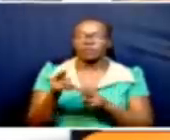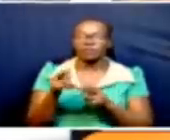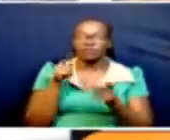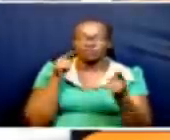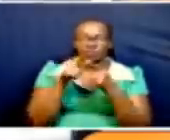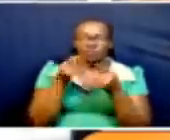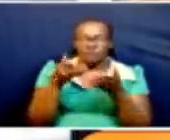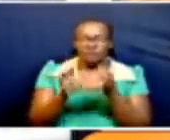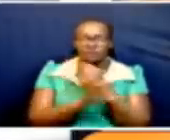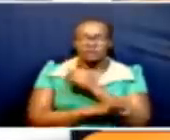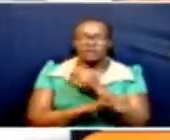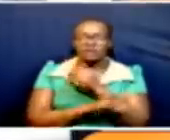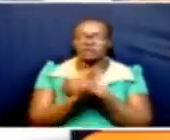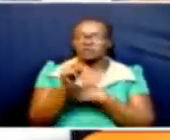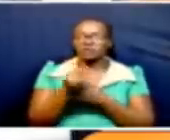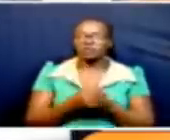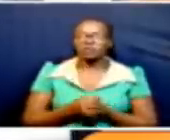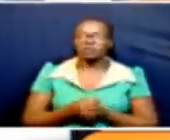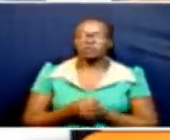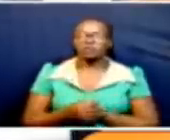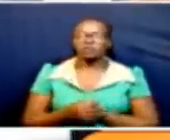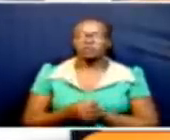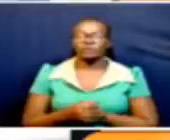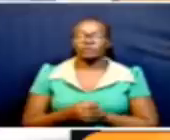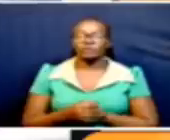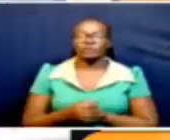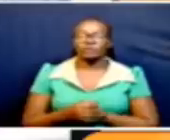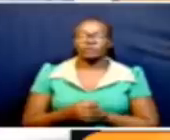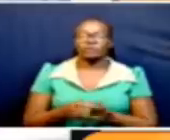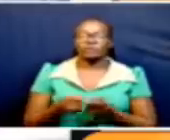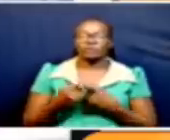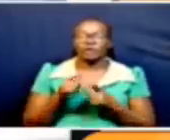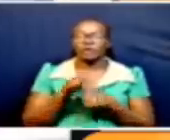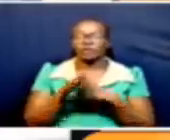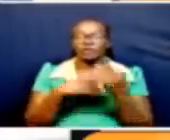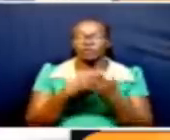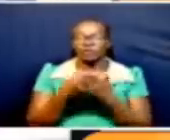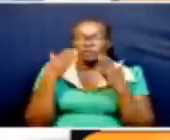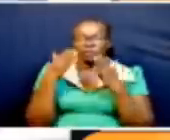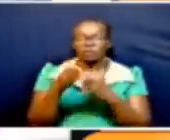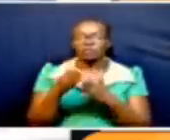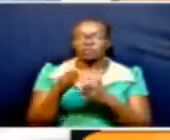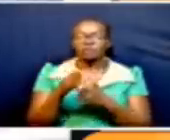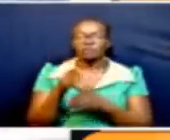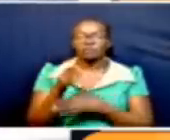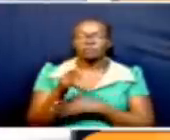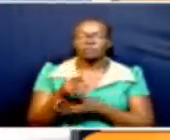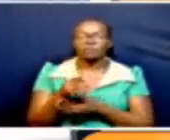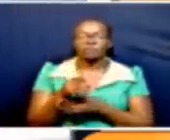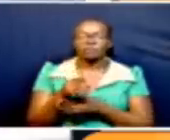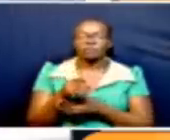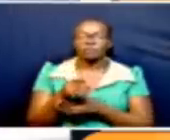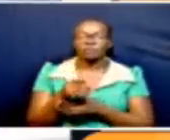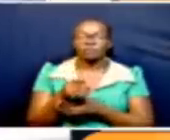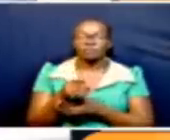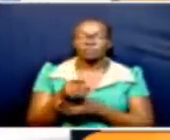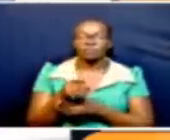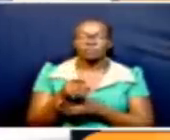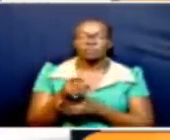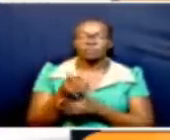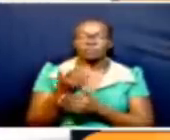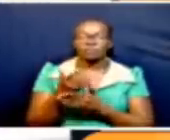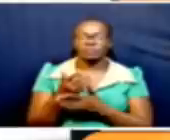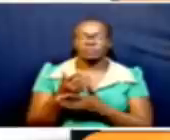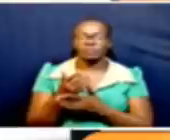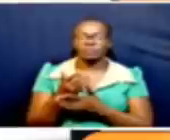not about the ideology in this country. Yeah. It is all about the political parties, tribalism, and how to survive and eat